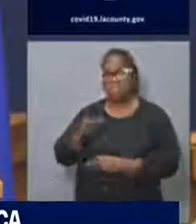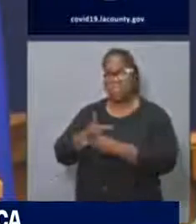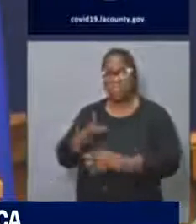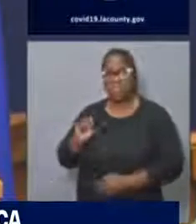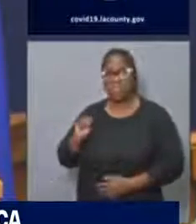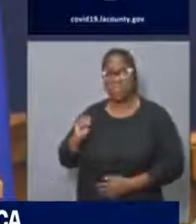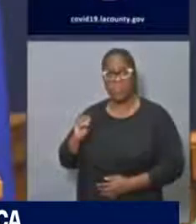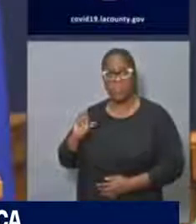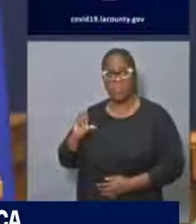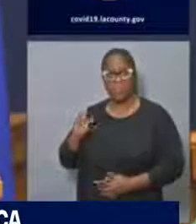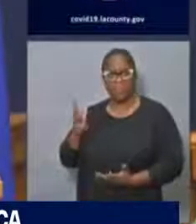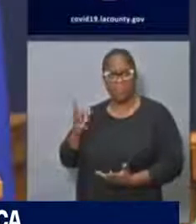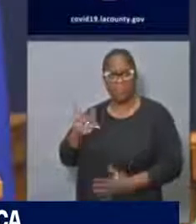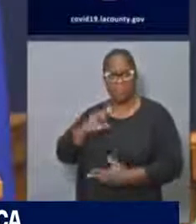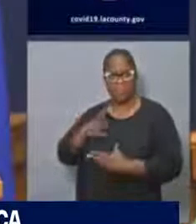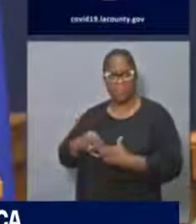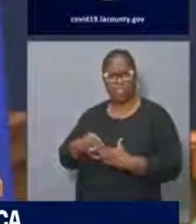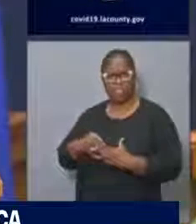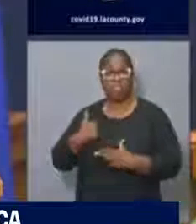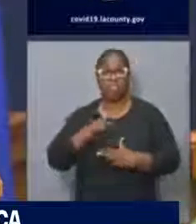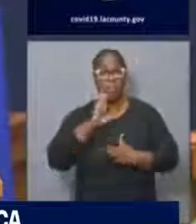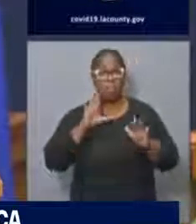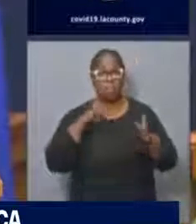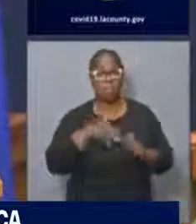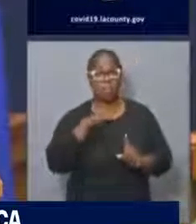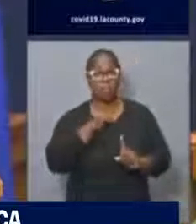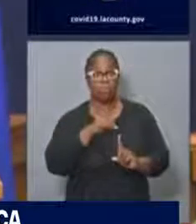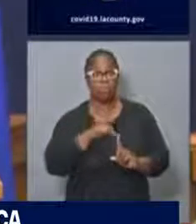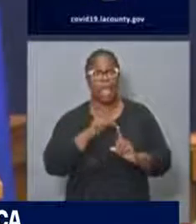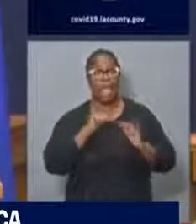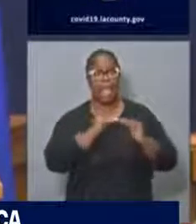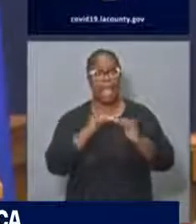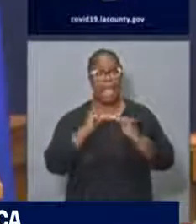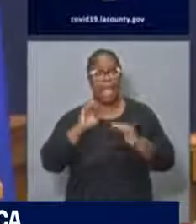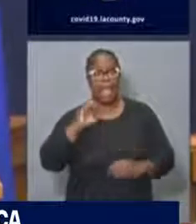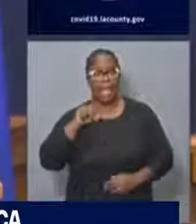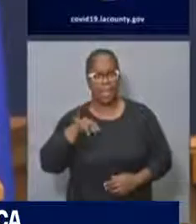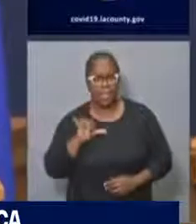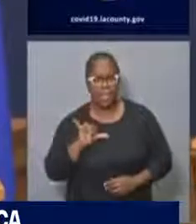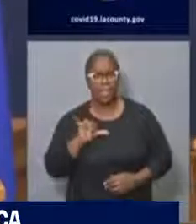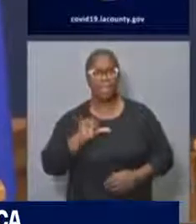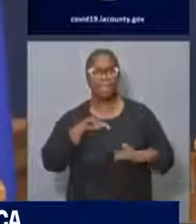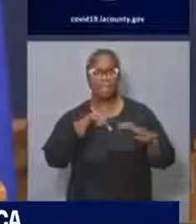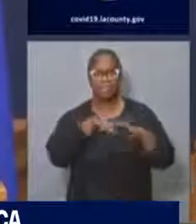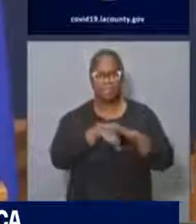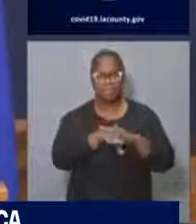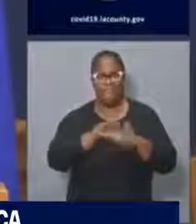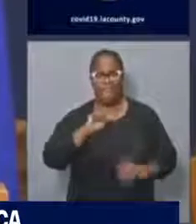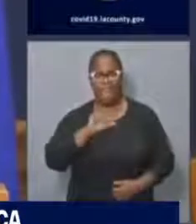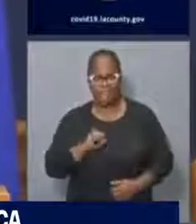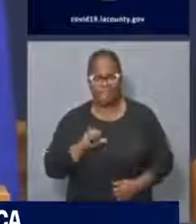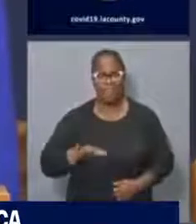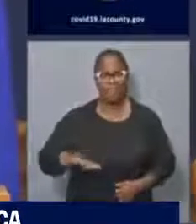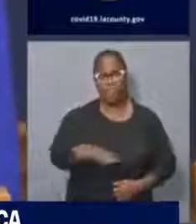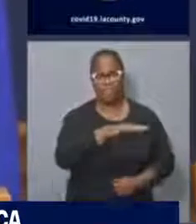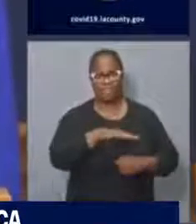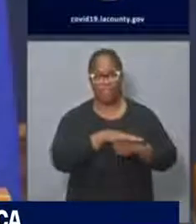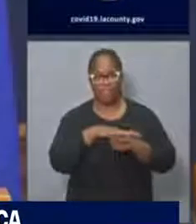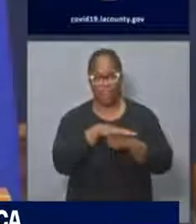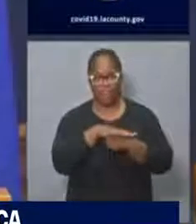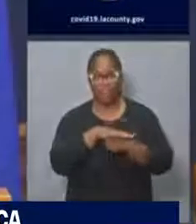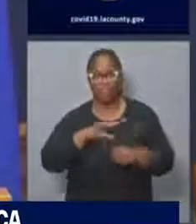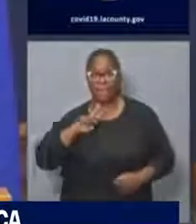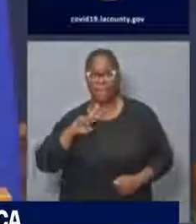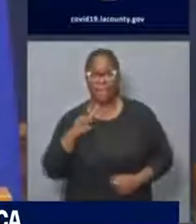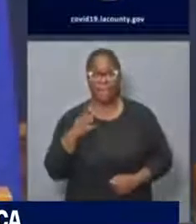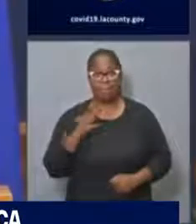today's briefing, I will focus on what we're seeing from an equity and access perspective with respect to testing across the county. DHS is working